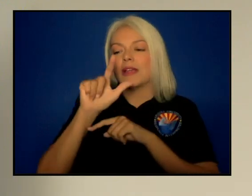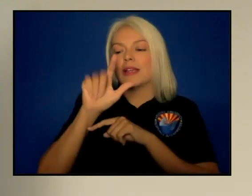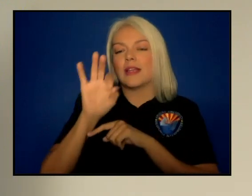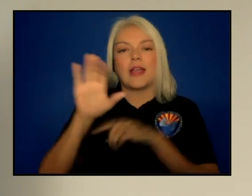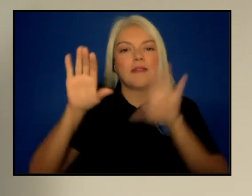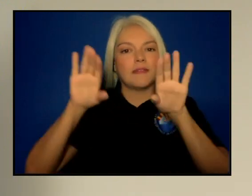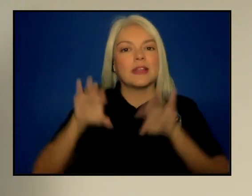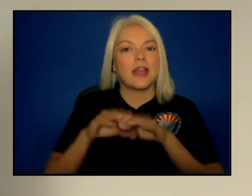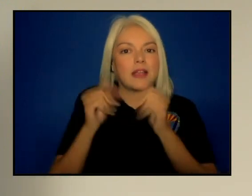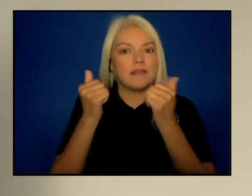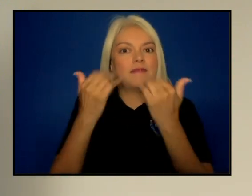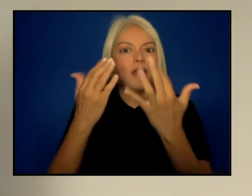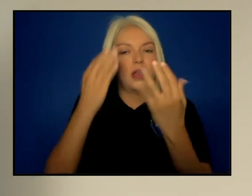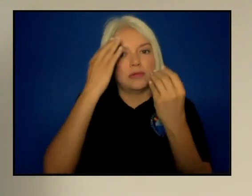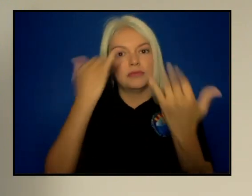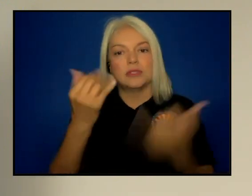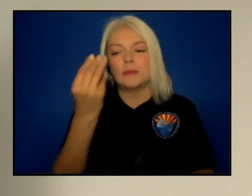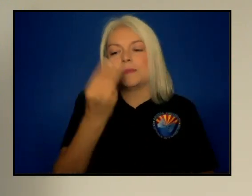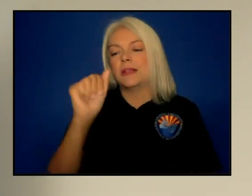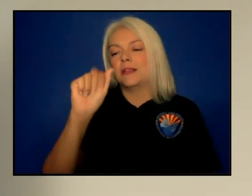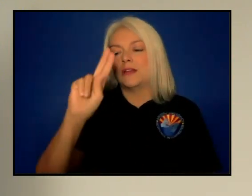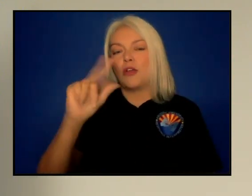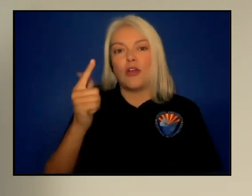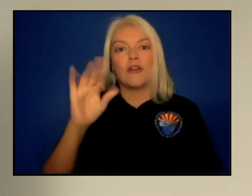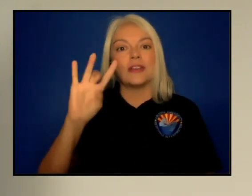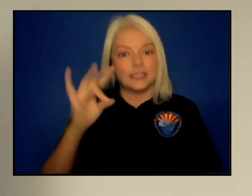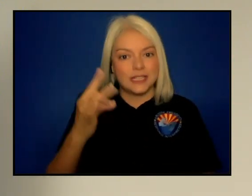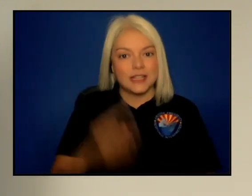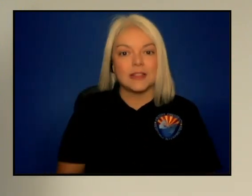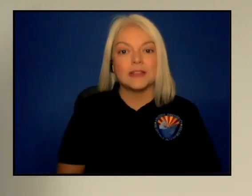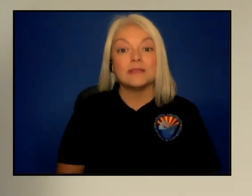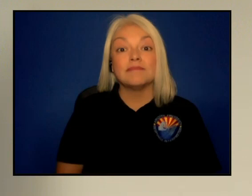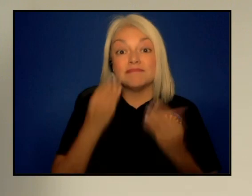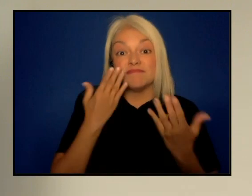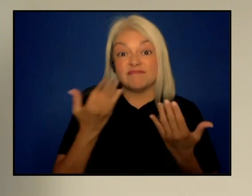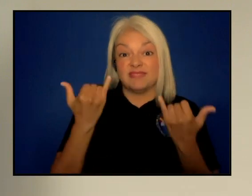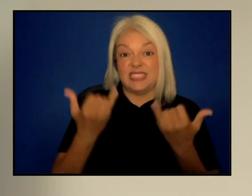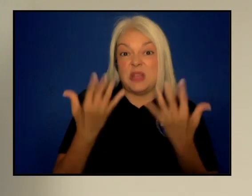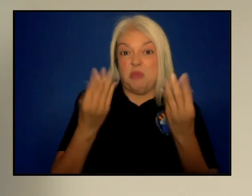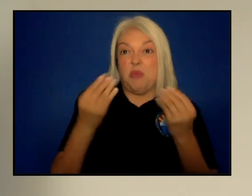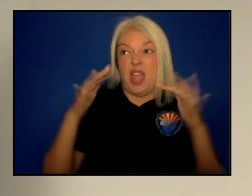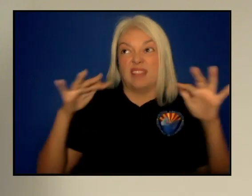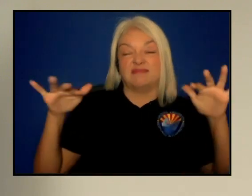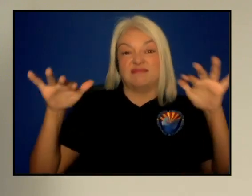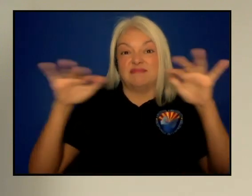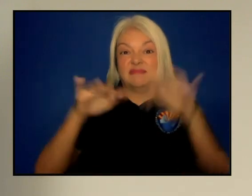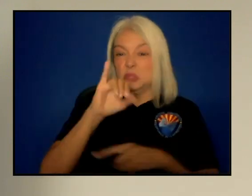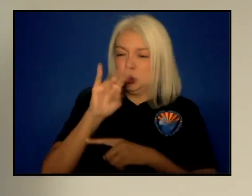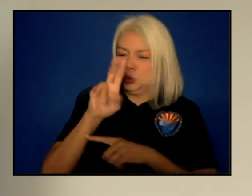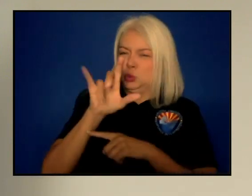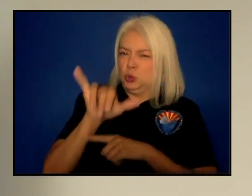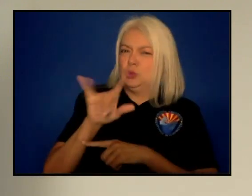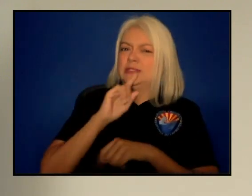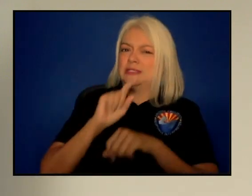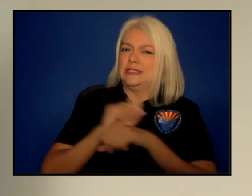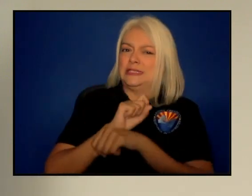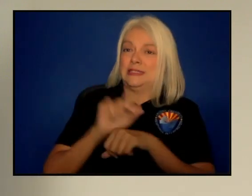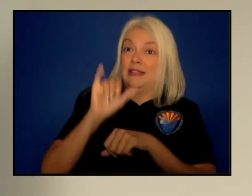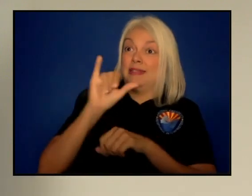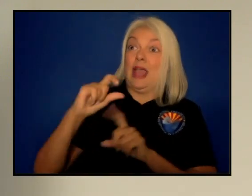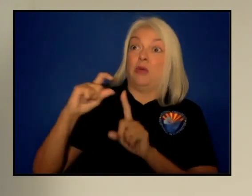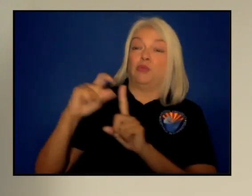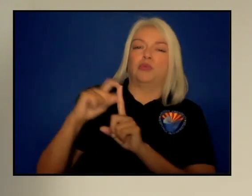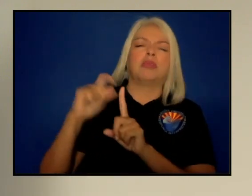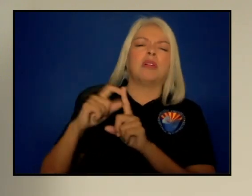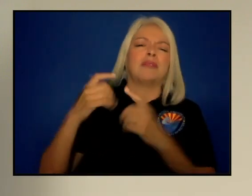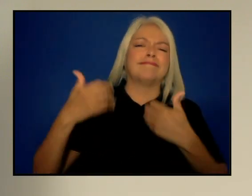Monday, August 8th. So, it's juicy out there. That honestly feels like it could be the understatement of the year in